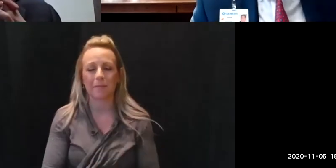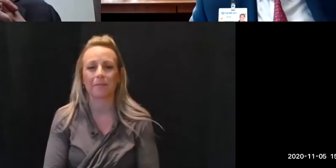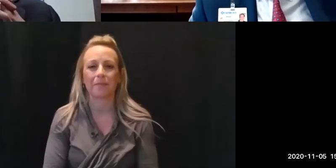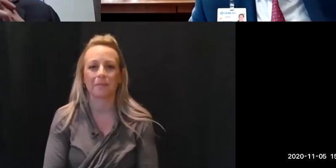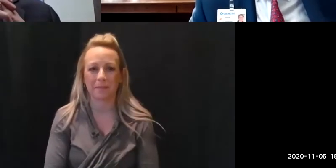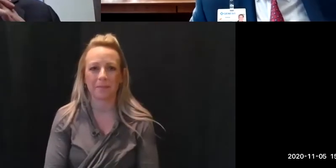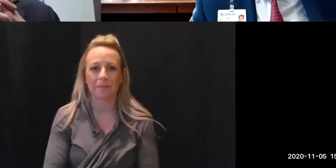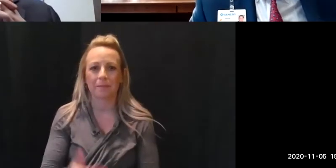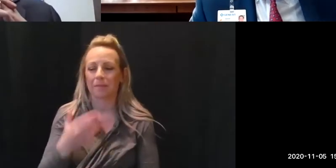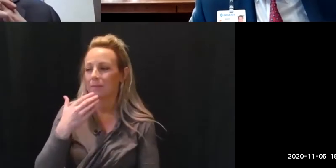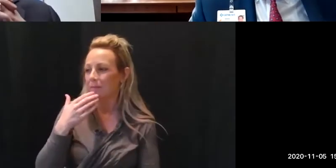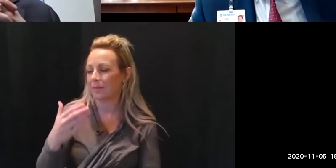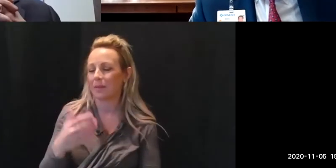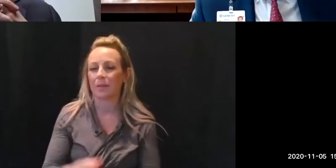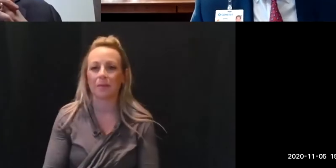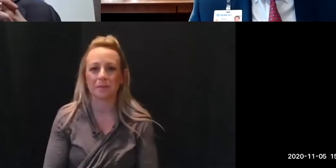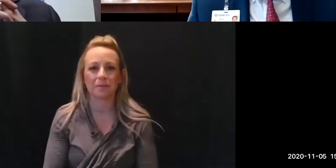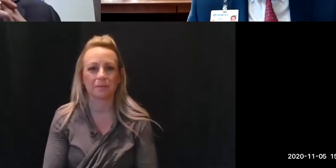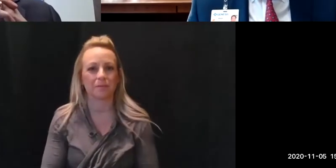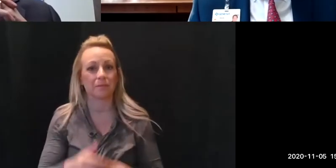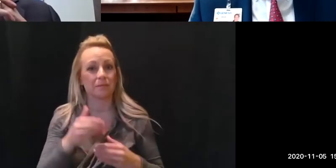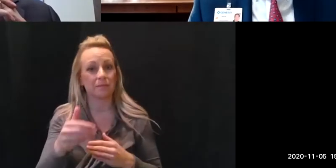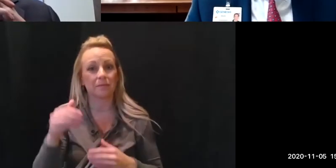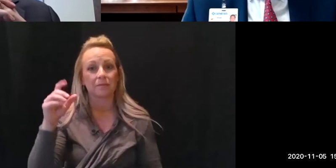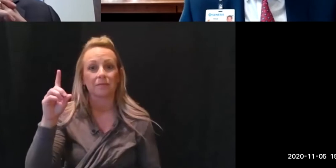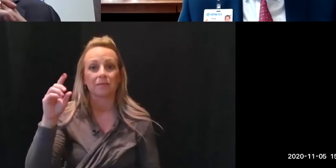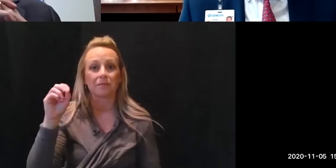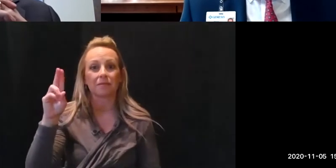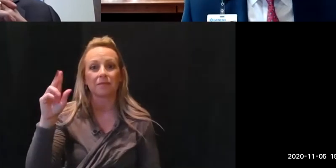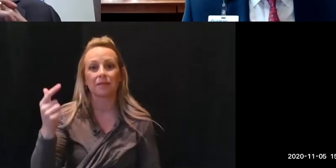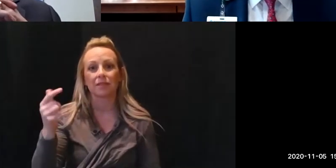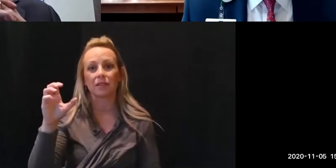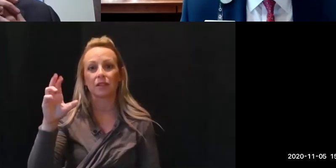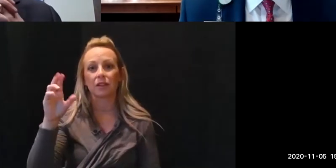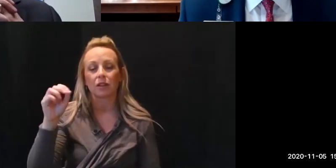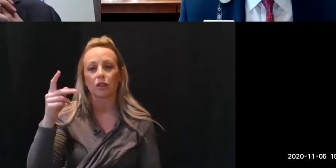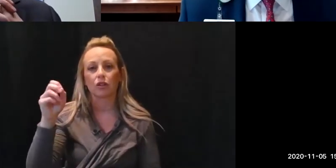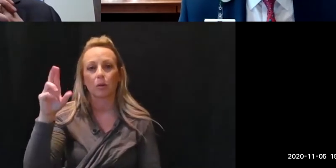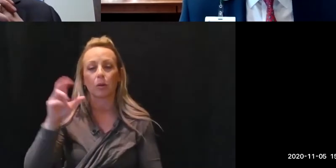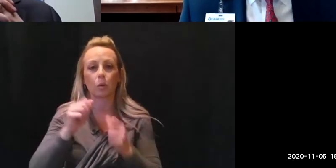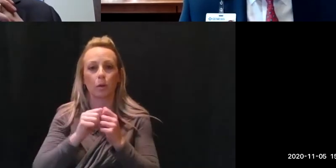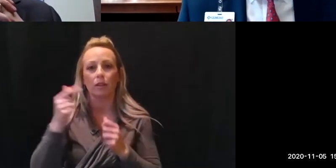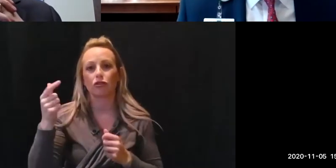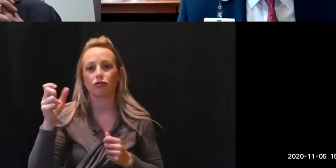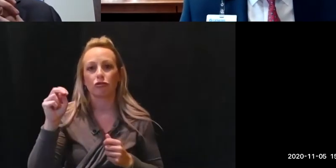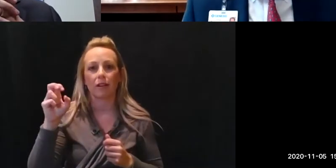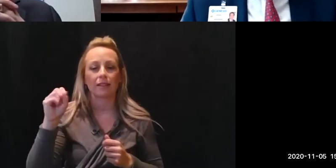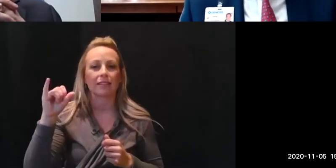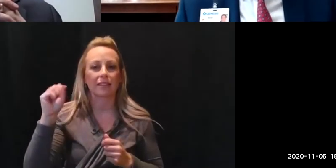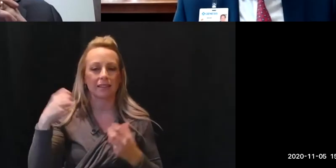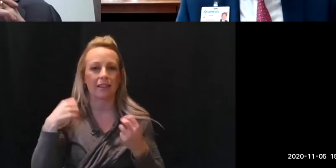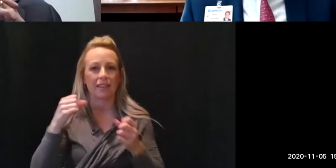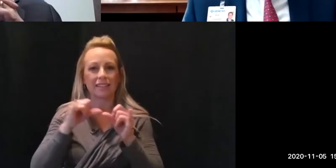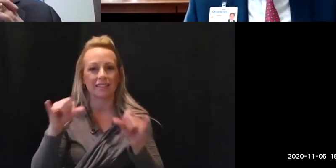Thank you so much. Next, we will hear from Doug Cropper with Genesis Health System. Please go ahead, Doug. Good afternoon, everyone, and thank you